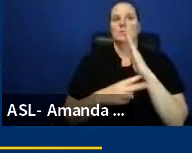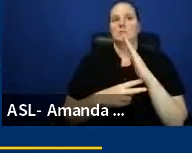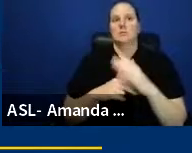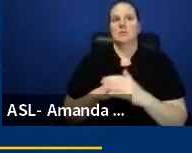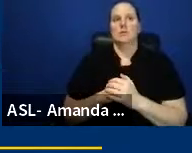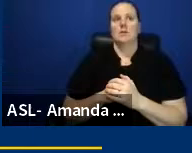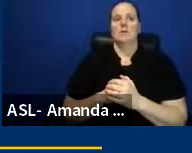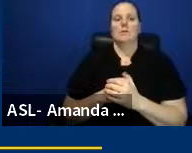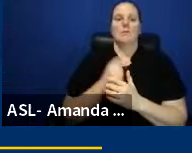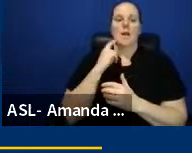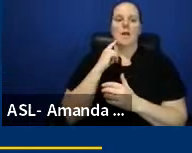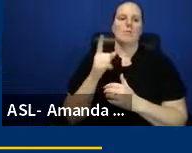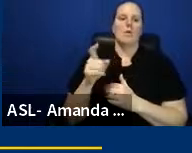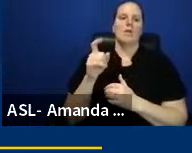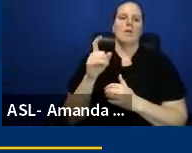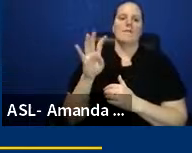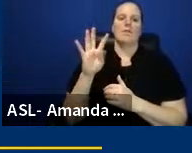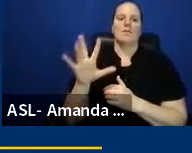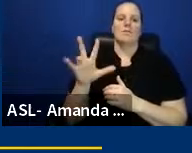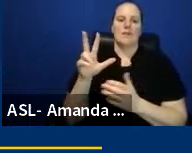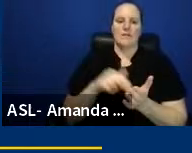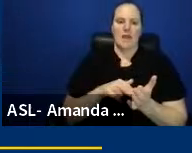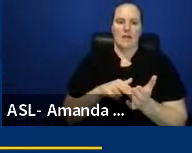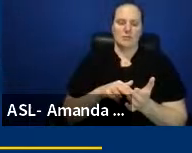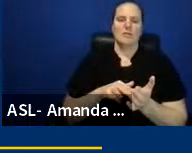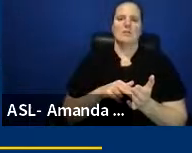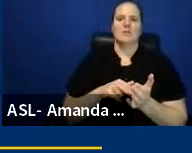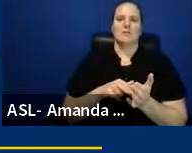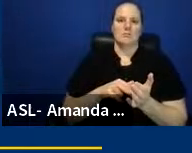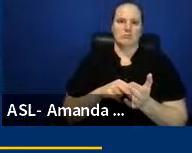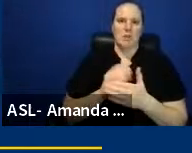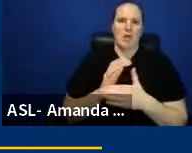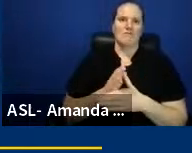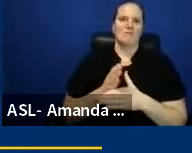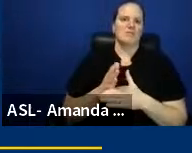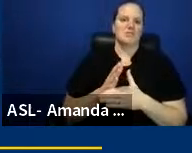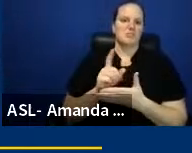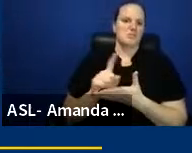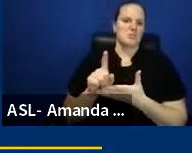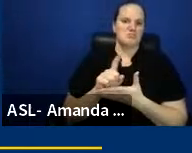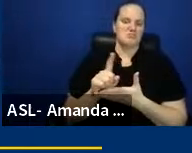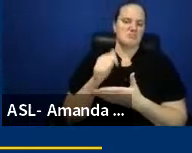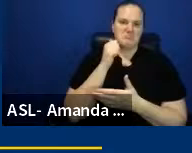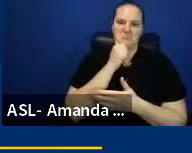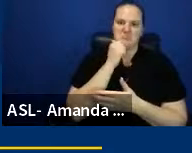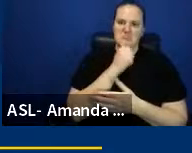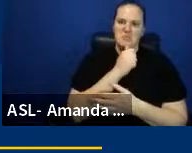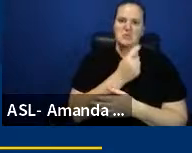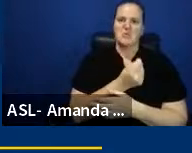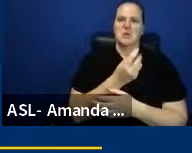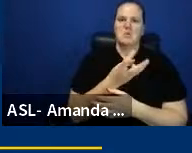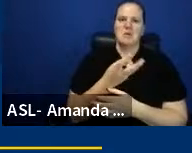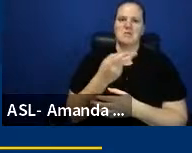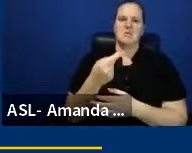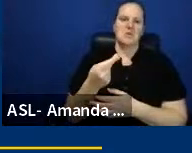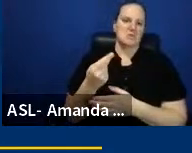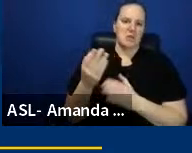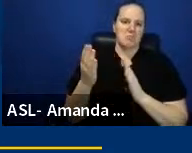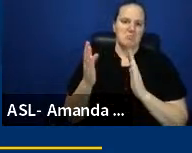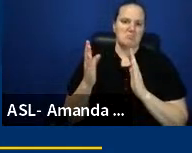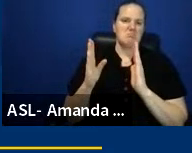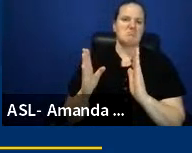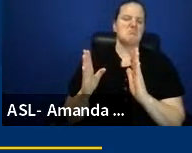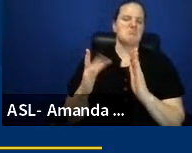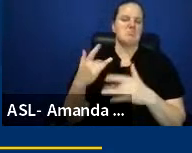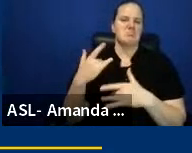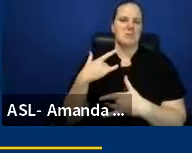about 143,000 vehicles that crossed on an average weekday. An average weekday is your Tuesday, Wednesday, Thursdays. Those are the